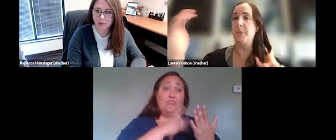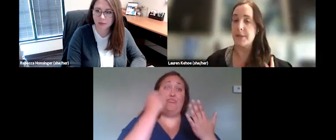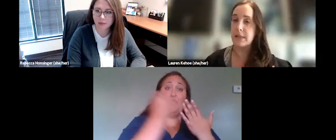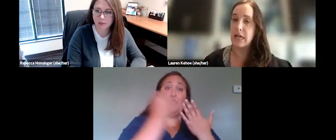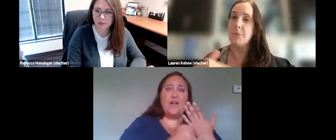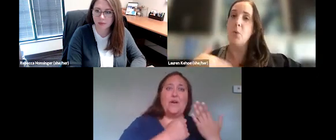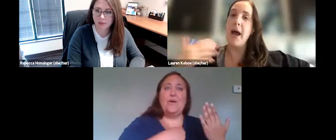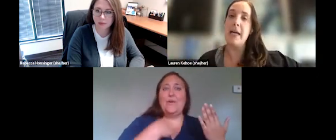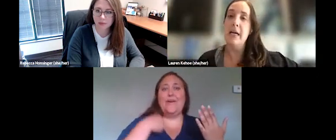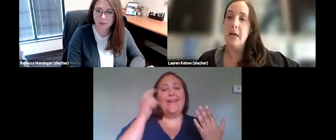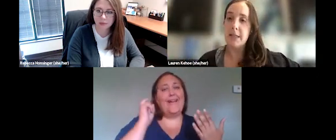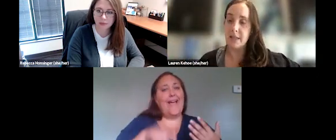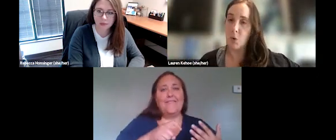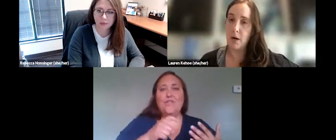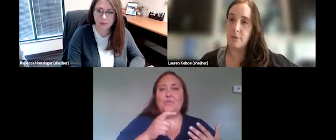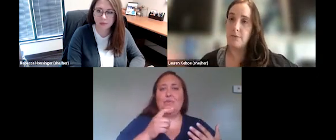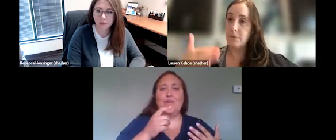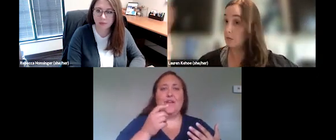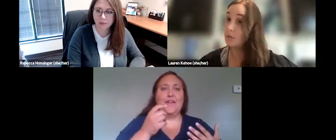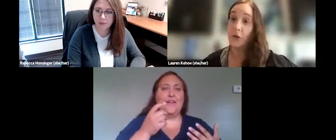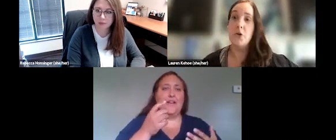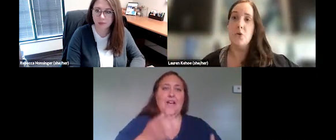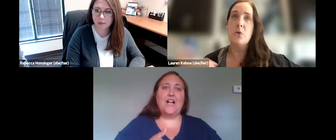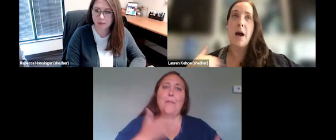to come up with a sustainable way to support